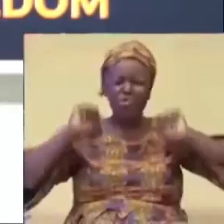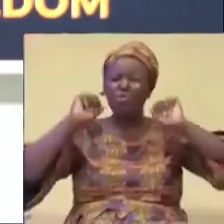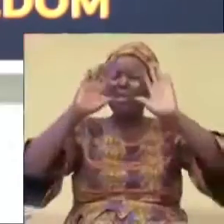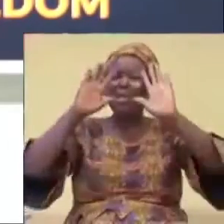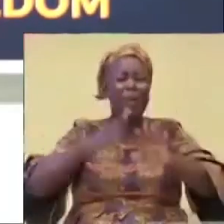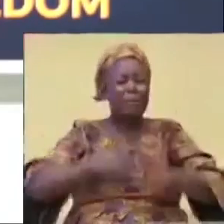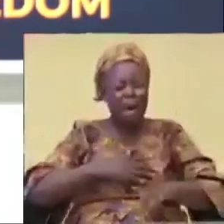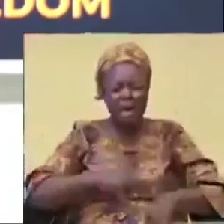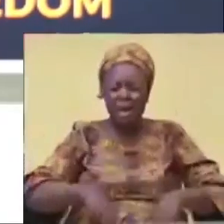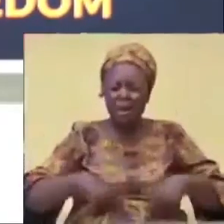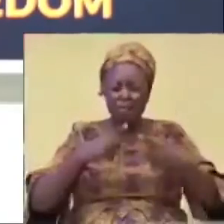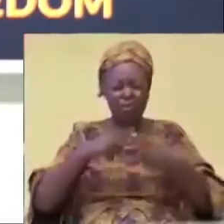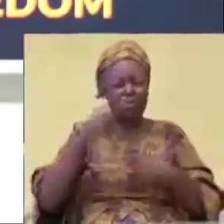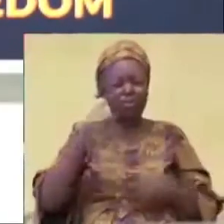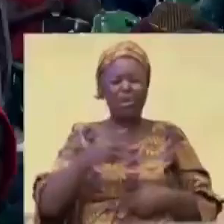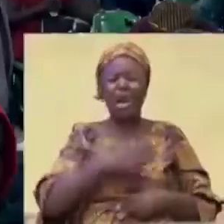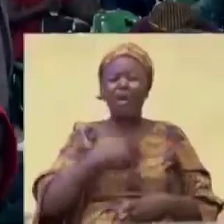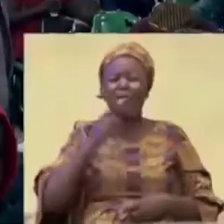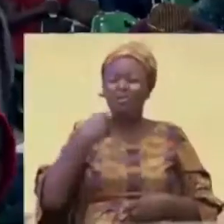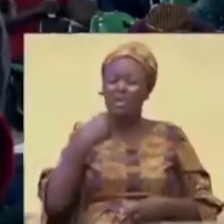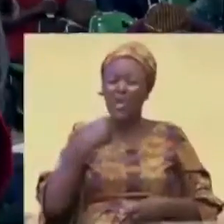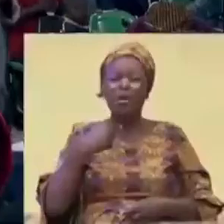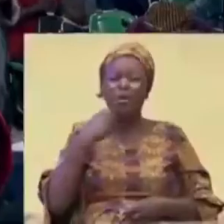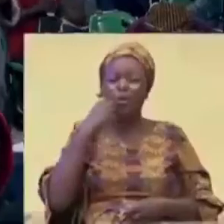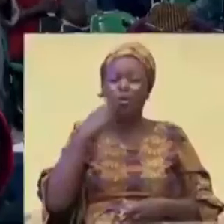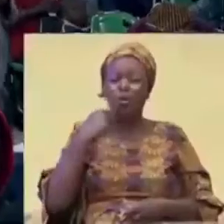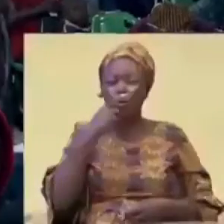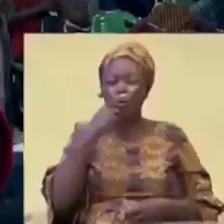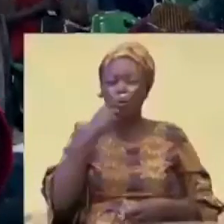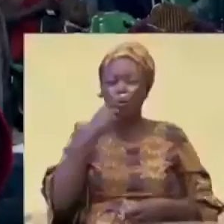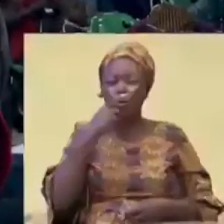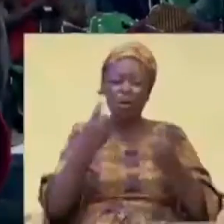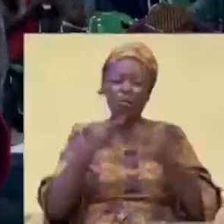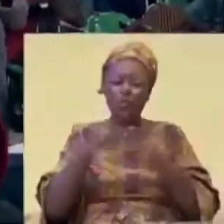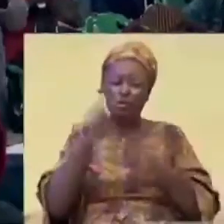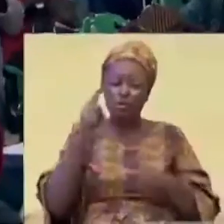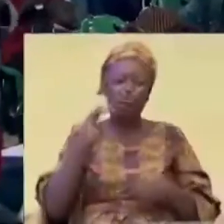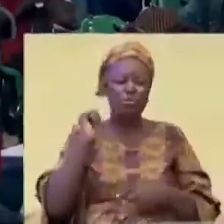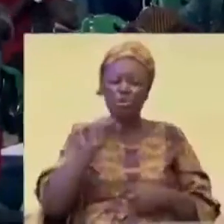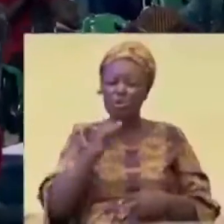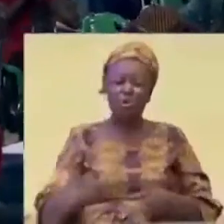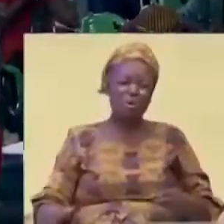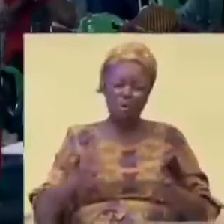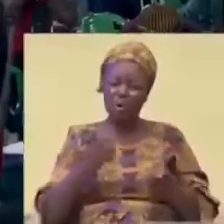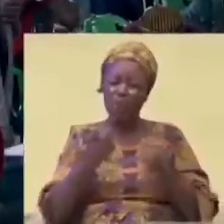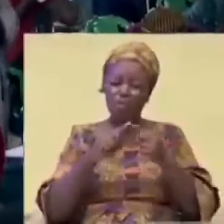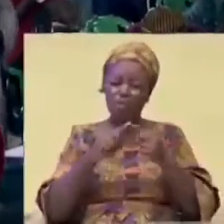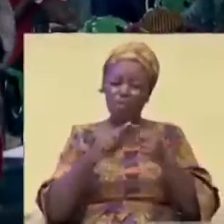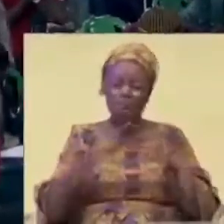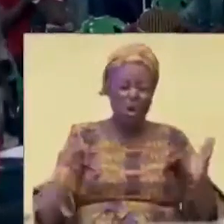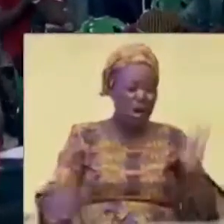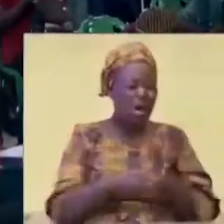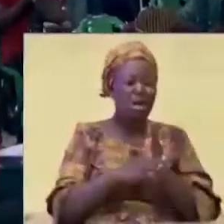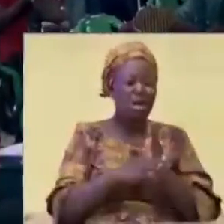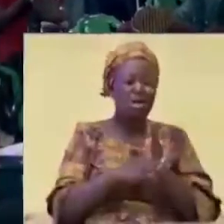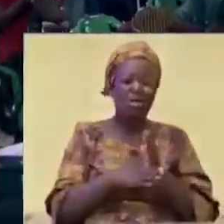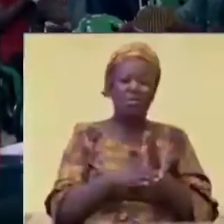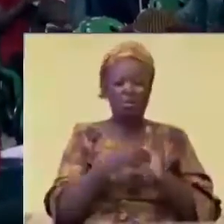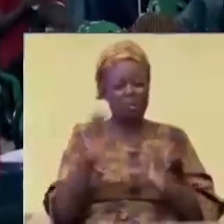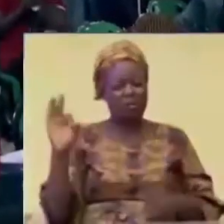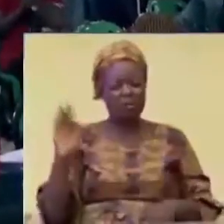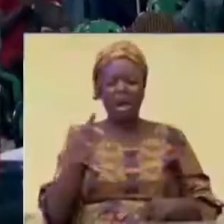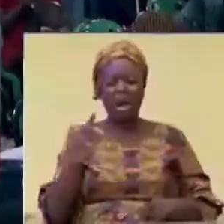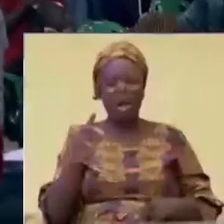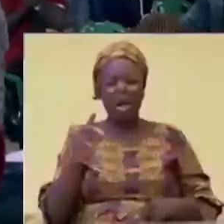you said, whosoever comes to you, you will in no wise cast off. You